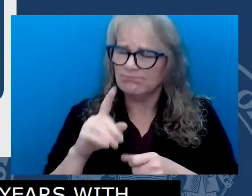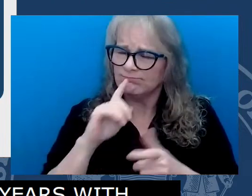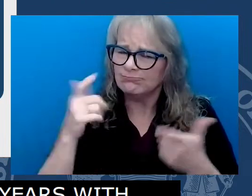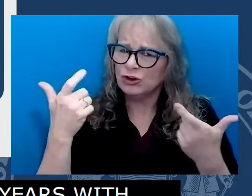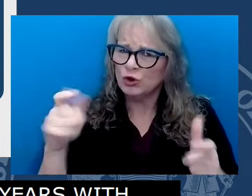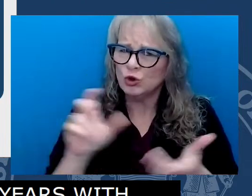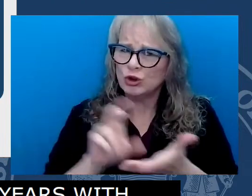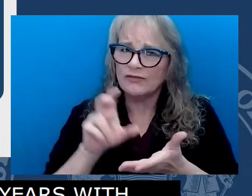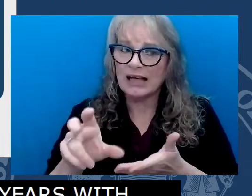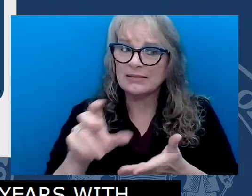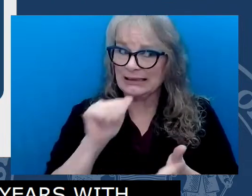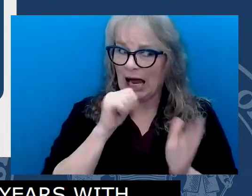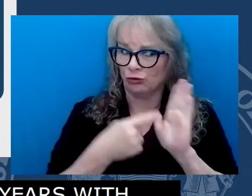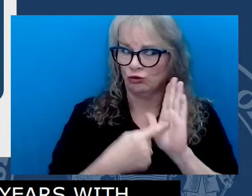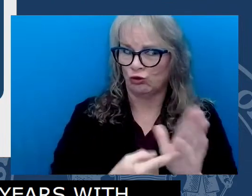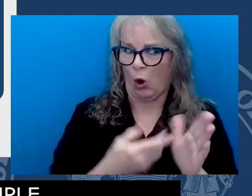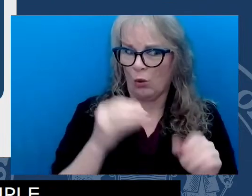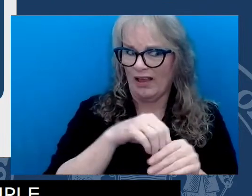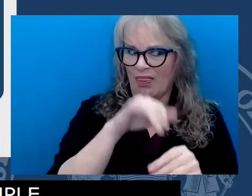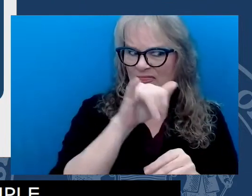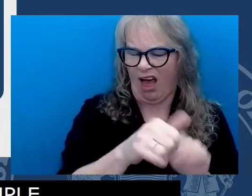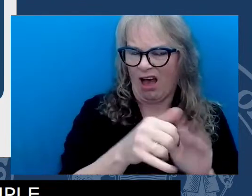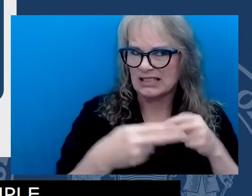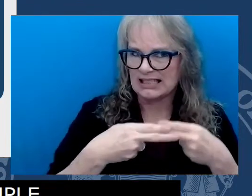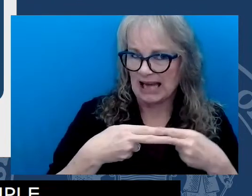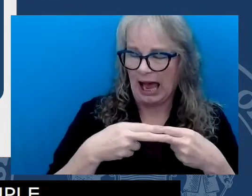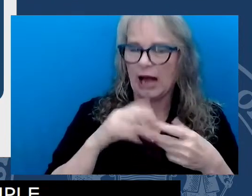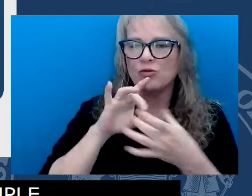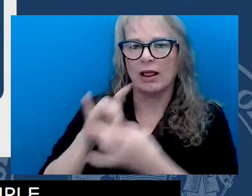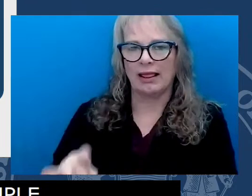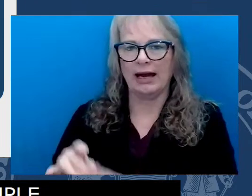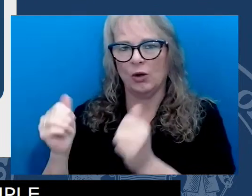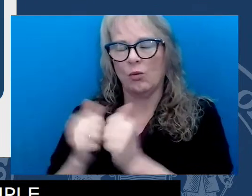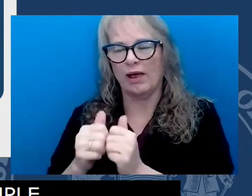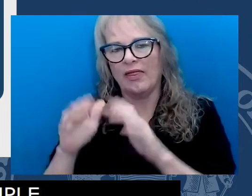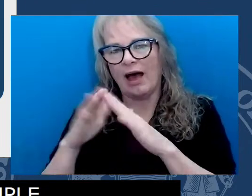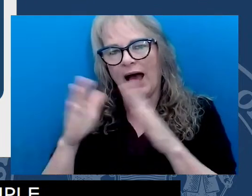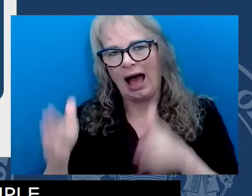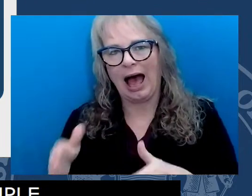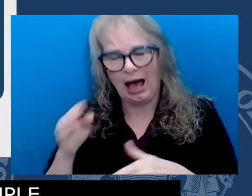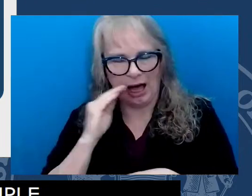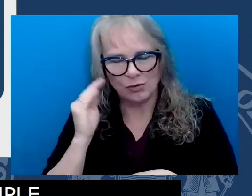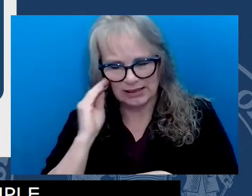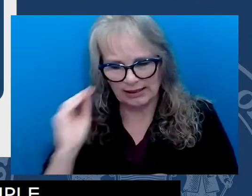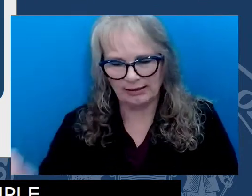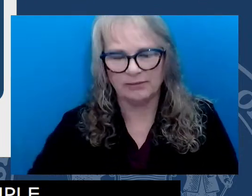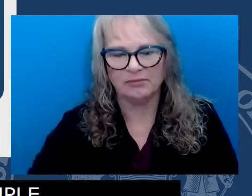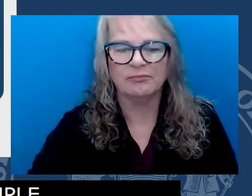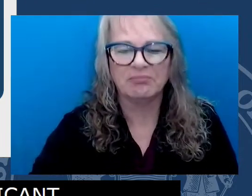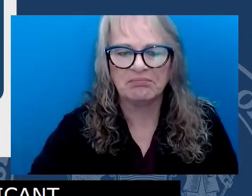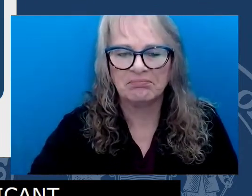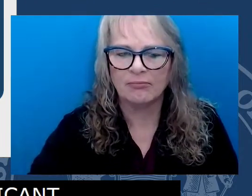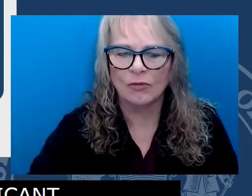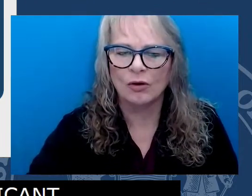represented here on this slide in housing. There is a fairly significant